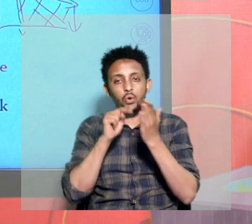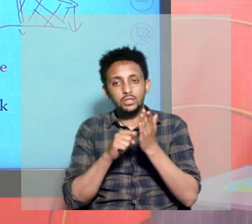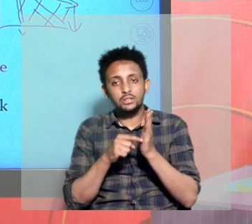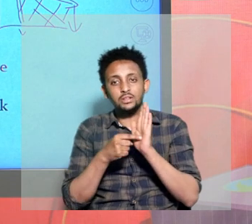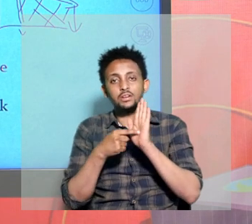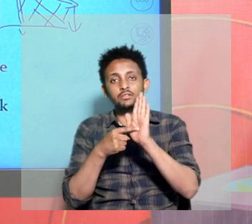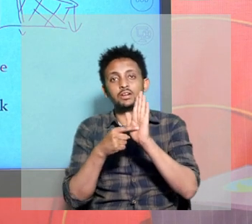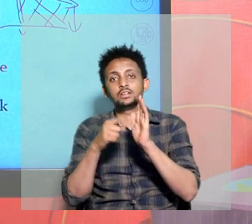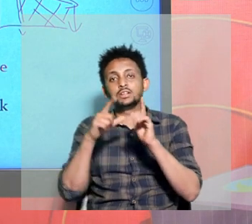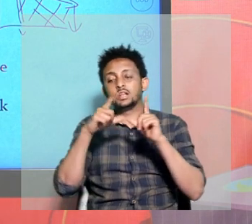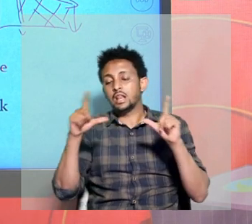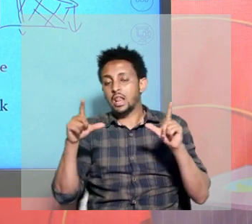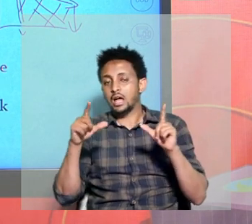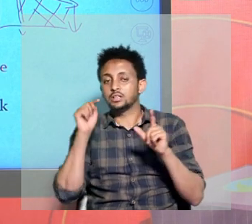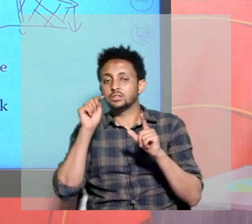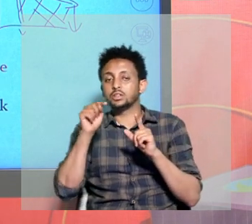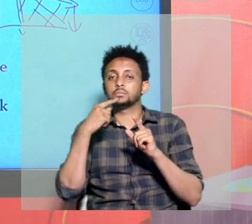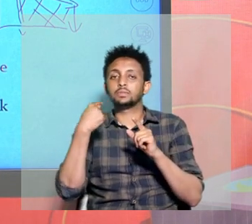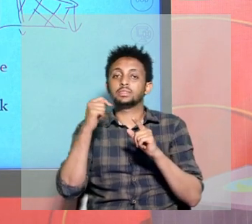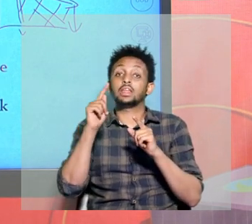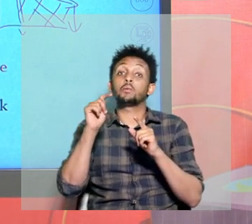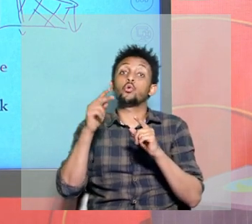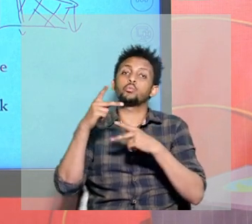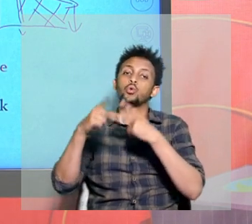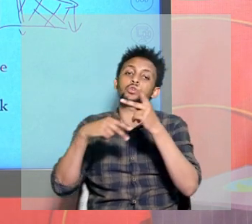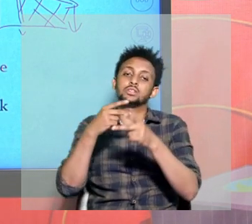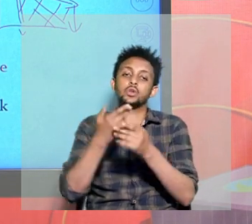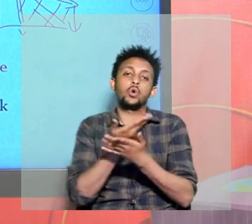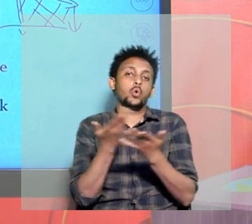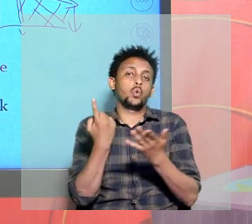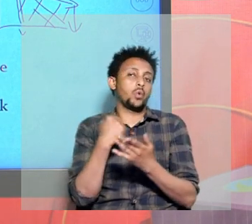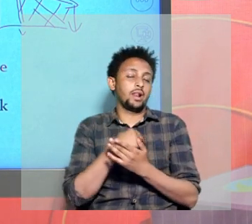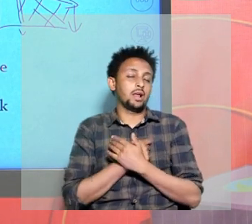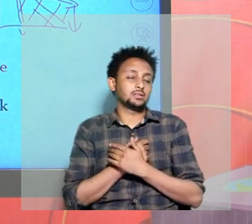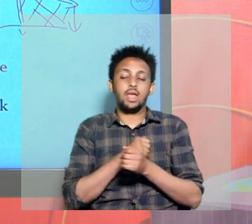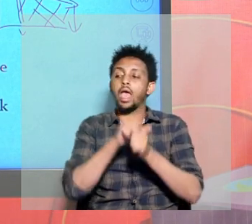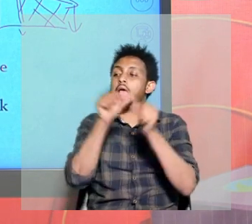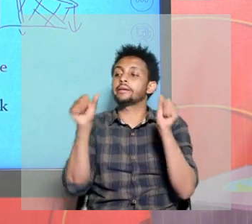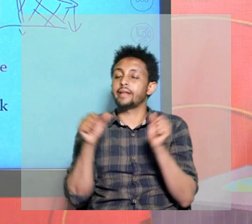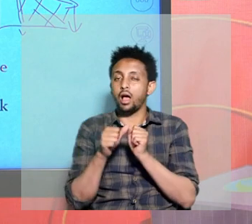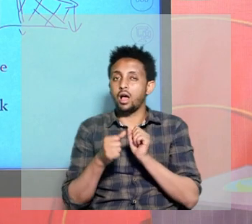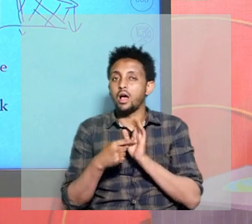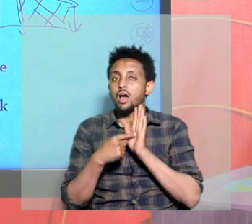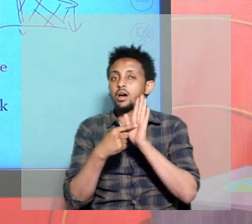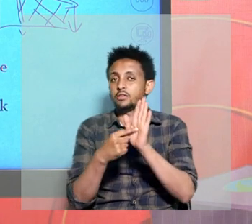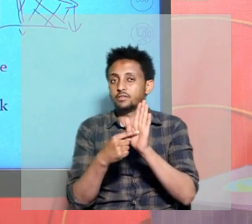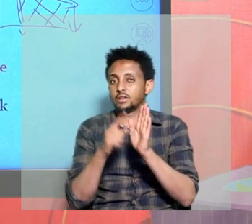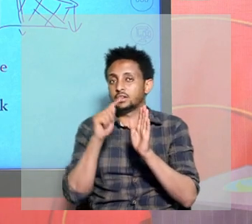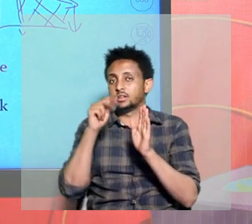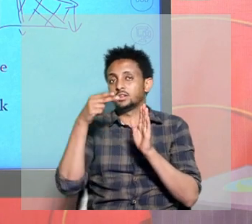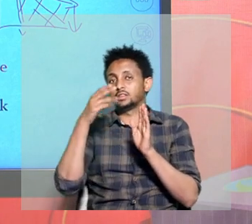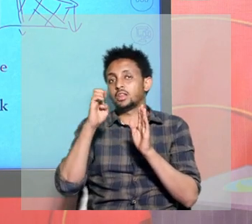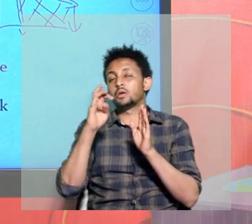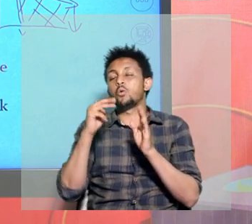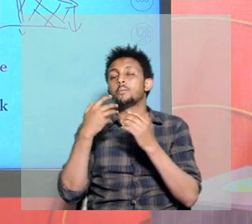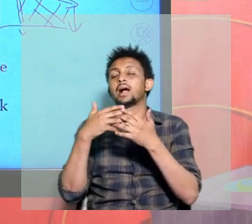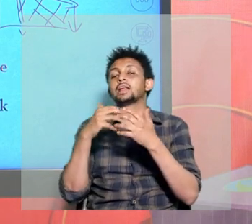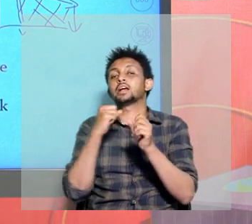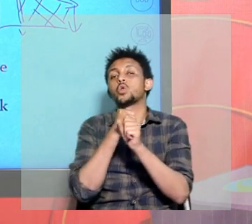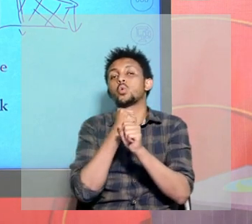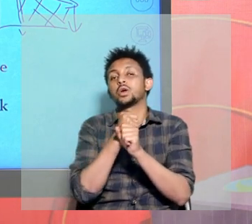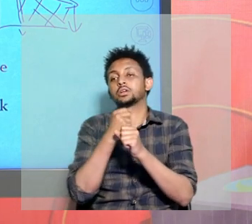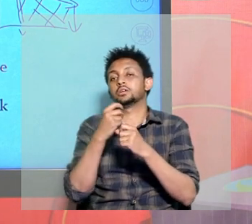state, lines refers to that of thermodynamic process, whereas area refers to that of a thermodynamic mechanical